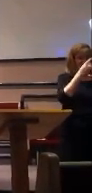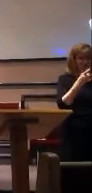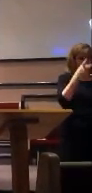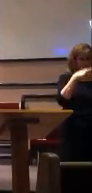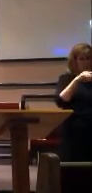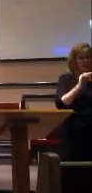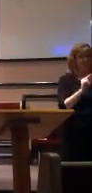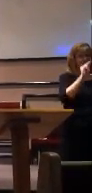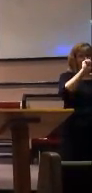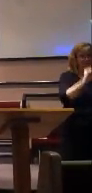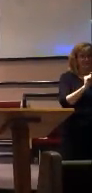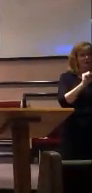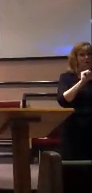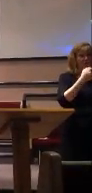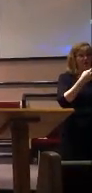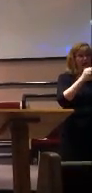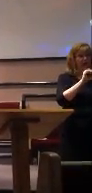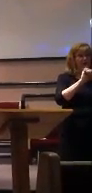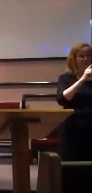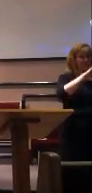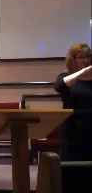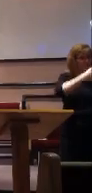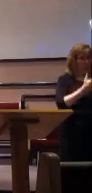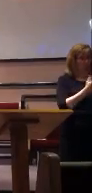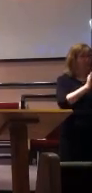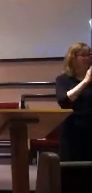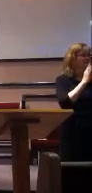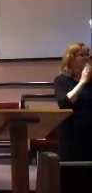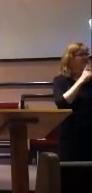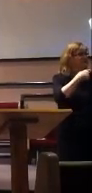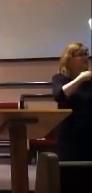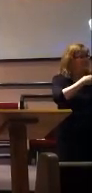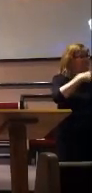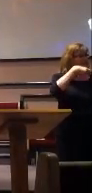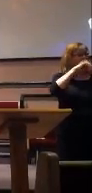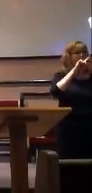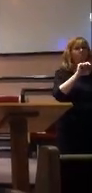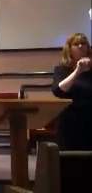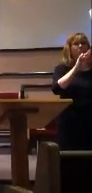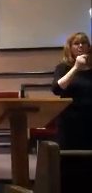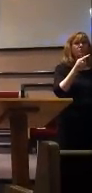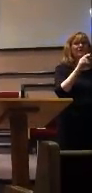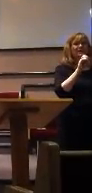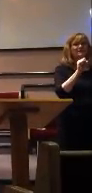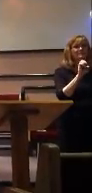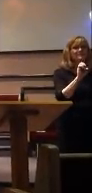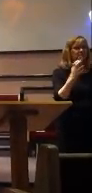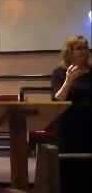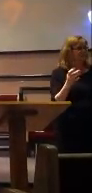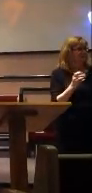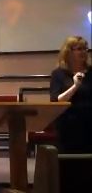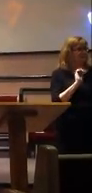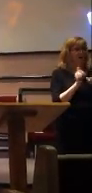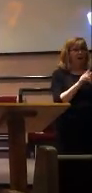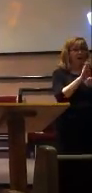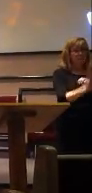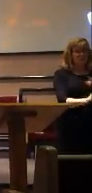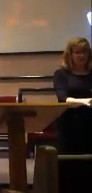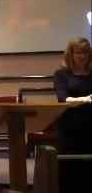the northern and the southern hemisphere, that speak Spanish and Portuguese. And we are growing faster in